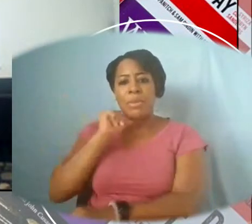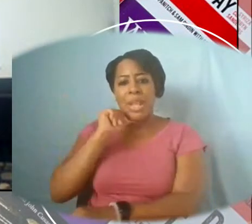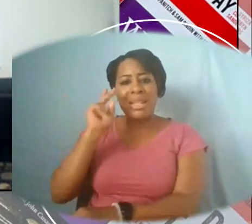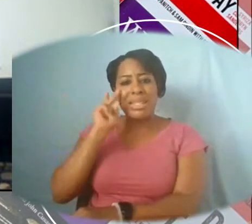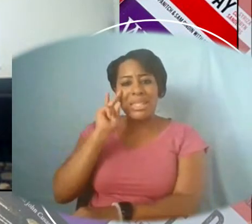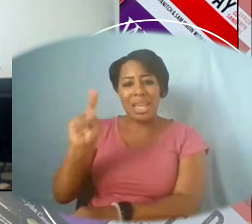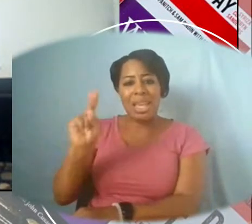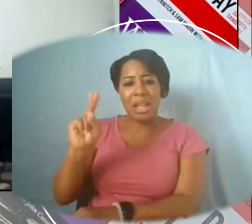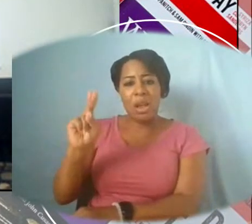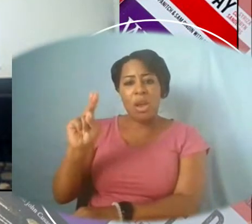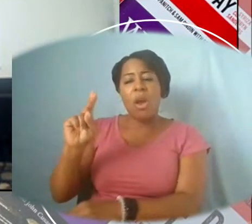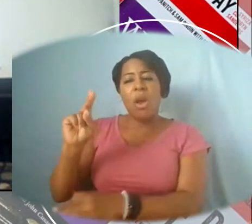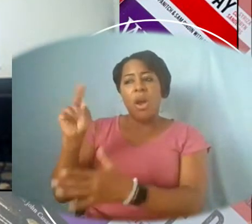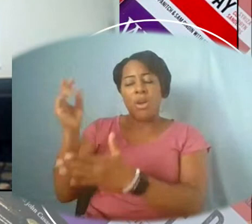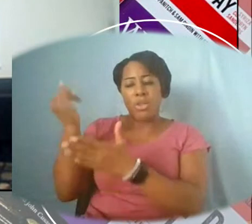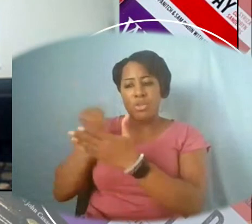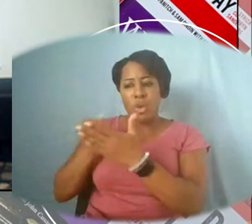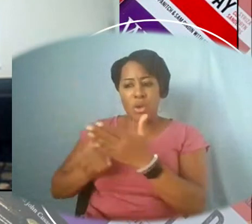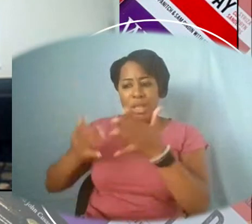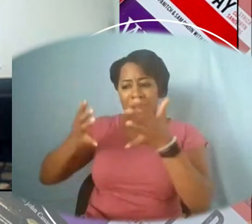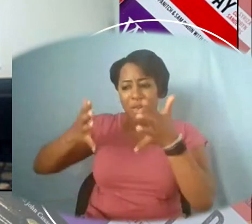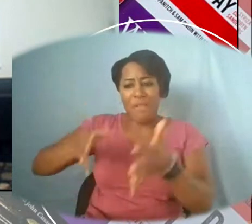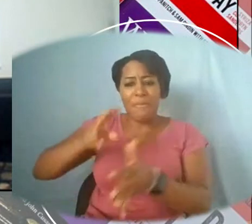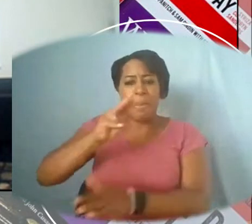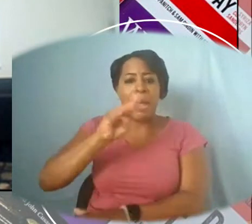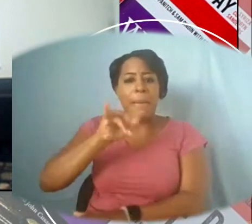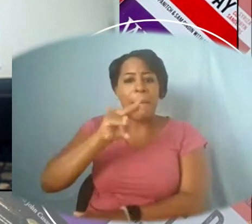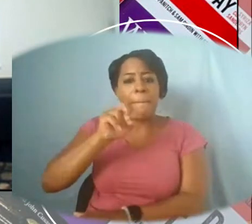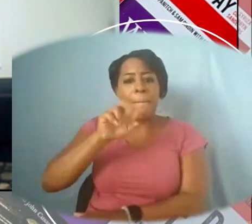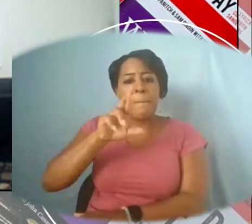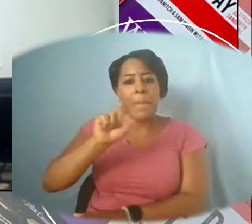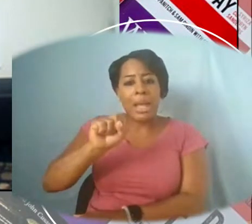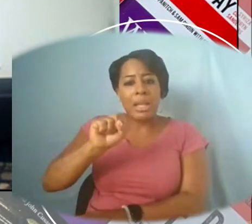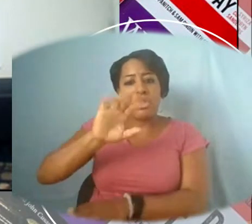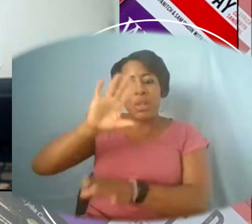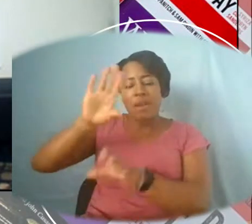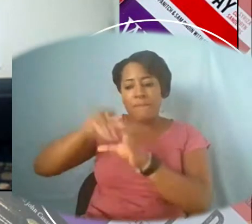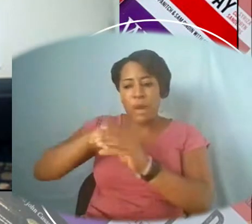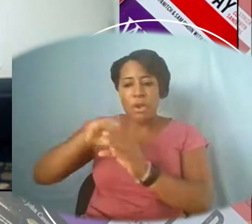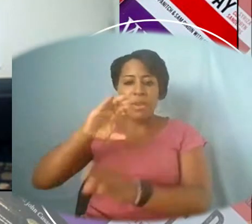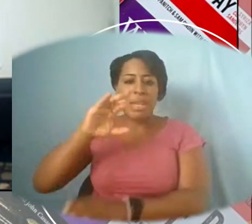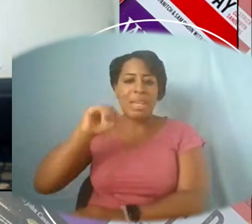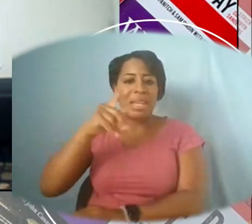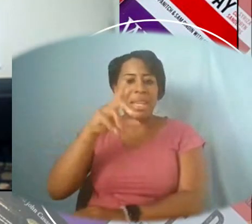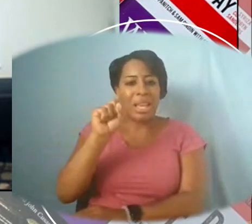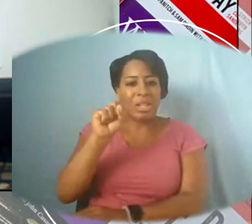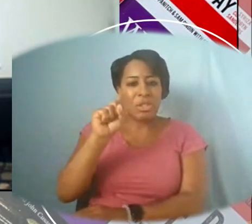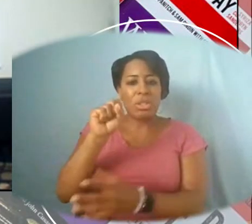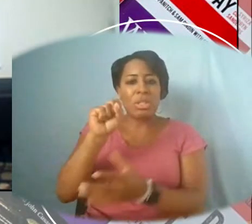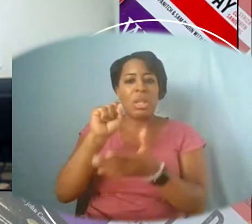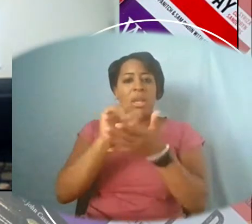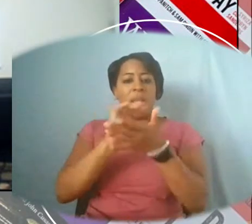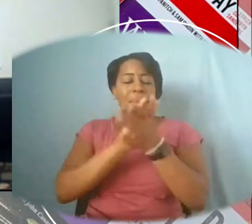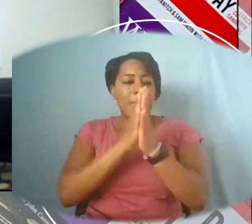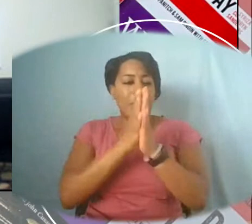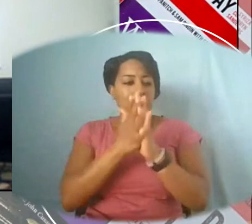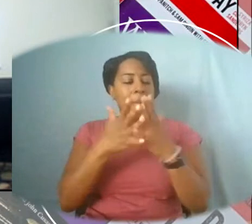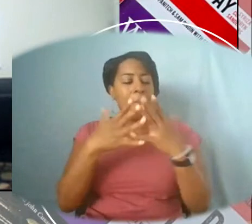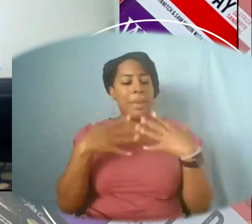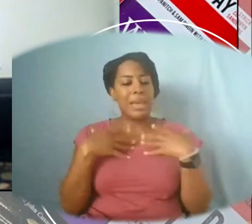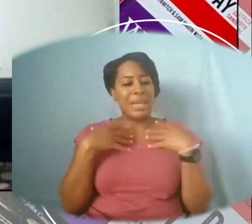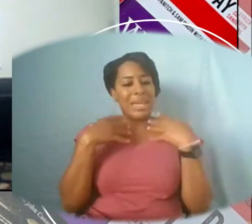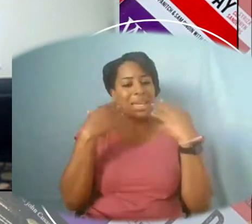by evolved cave miners involved in turning carceral cages into caring, curing centers for